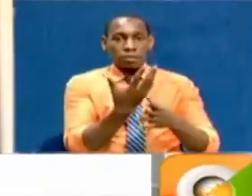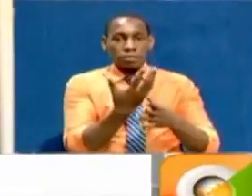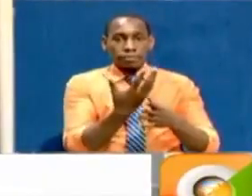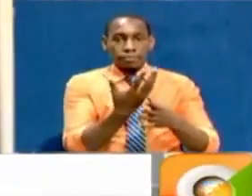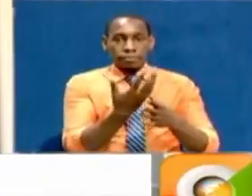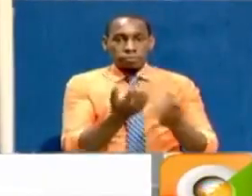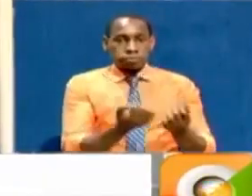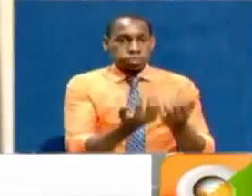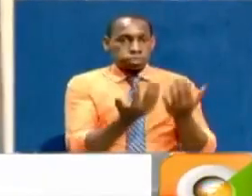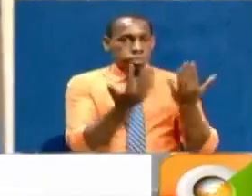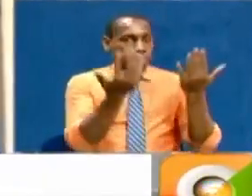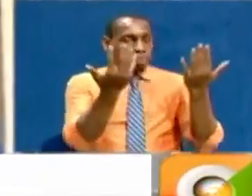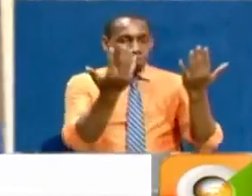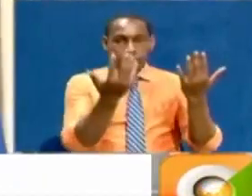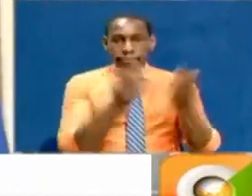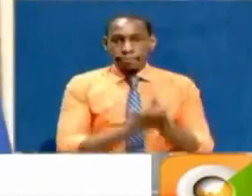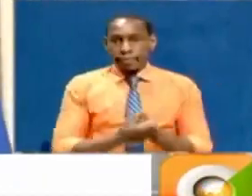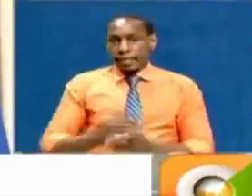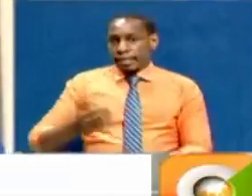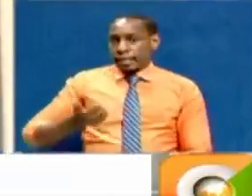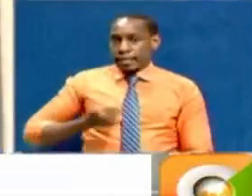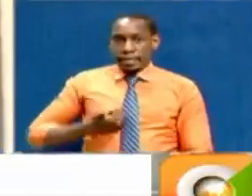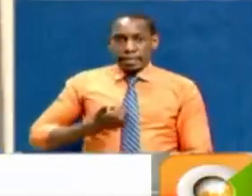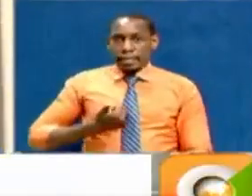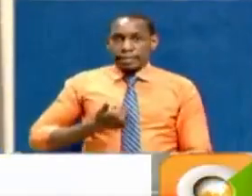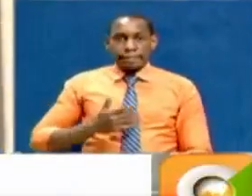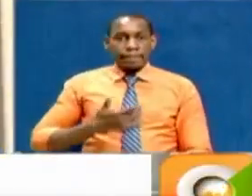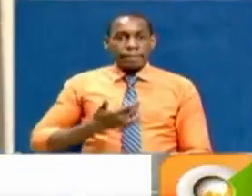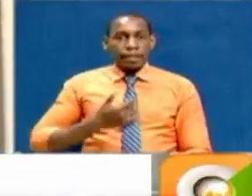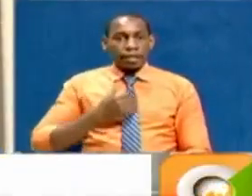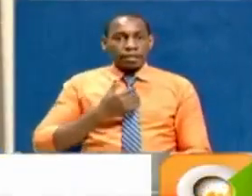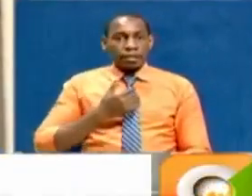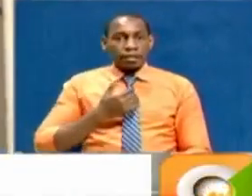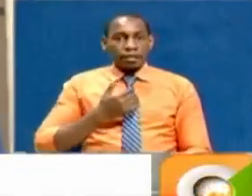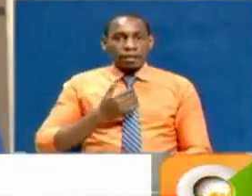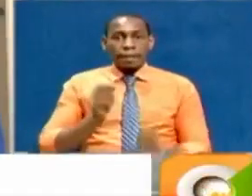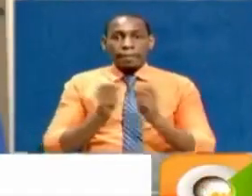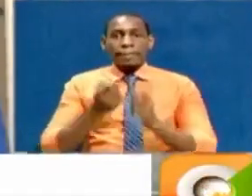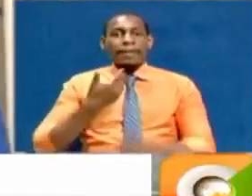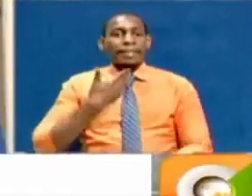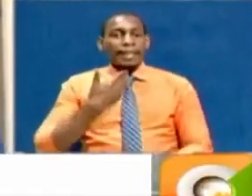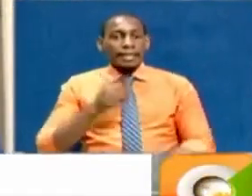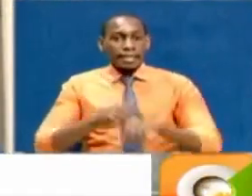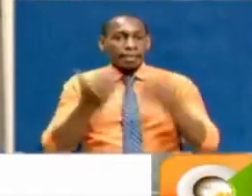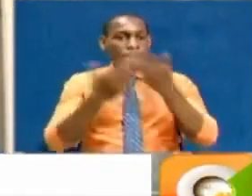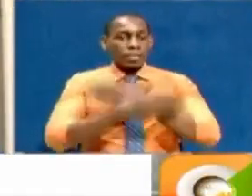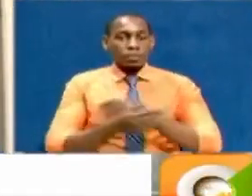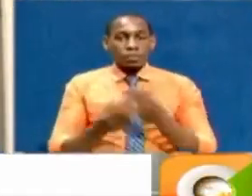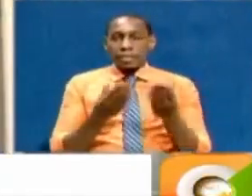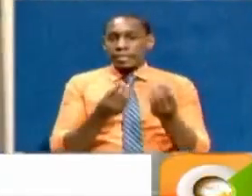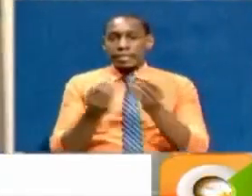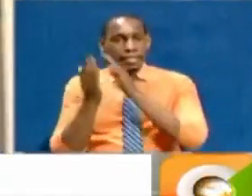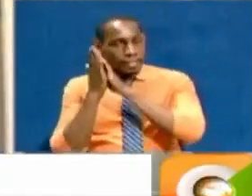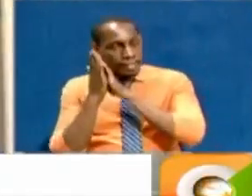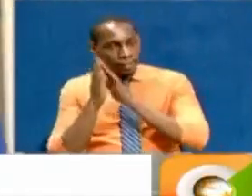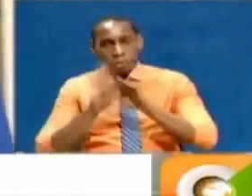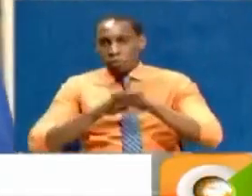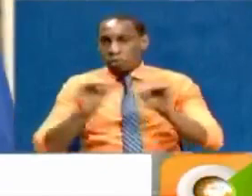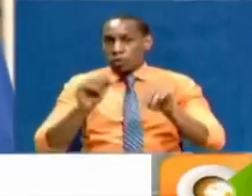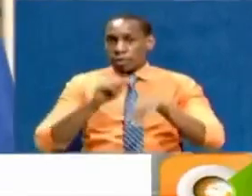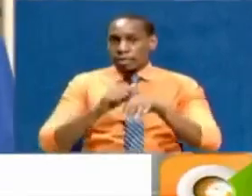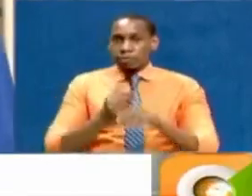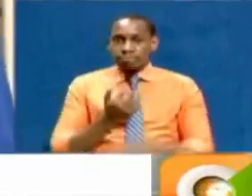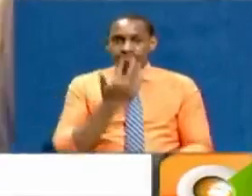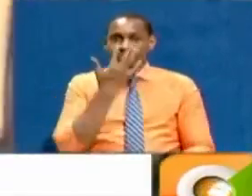smoke. The girls get choked at night. It's not easy to sleep very well when they